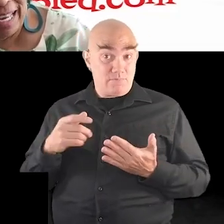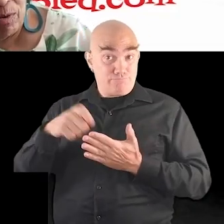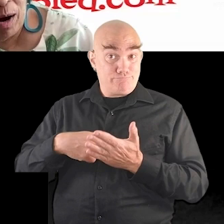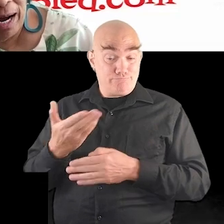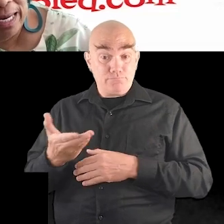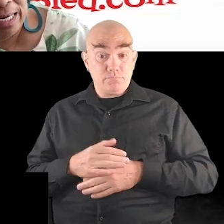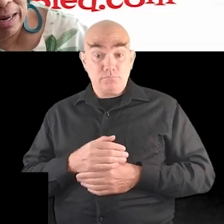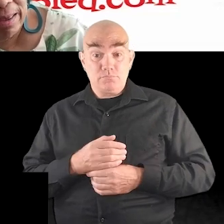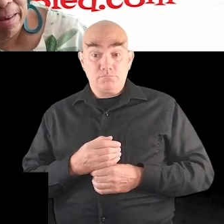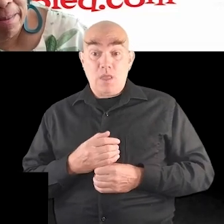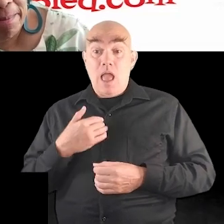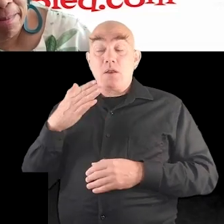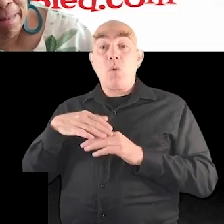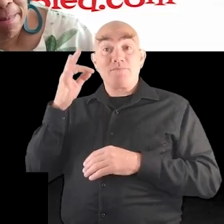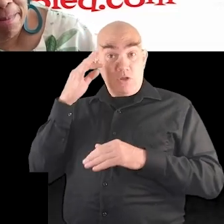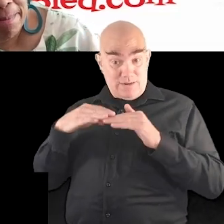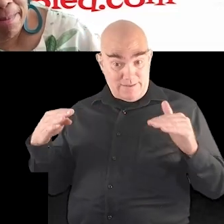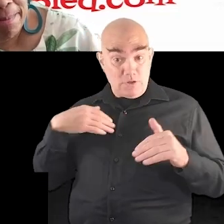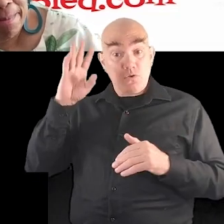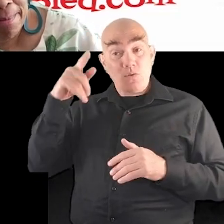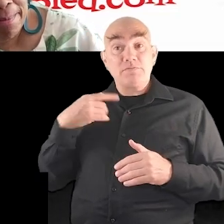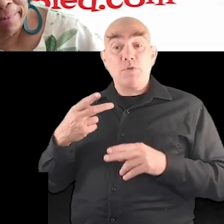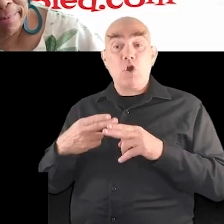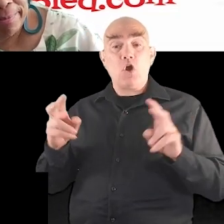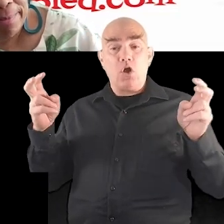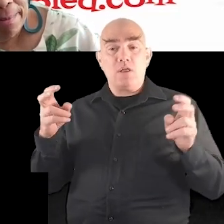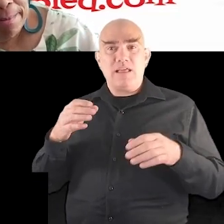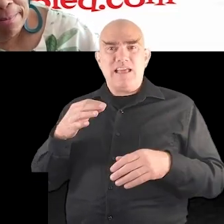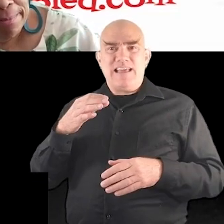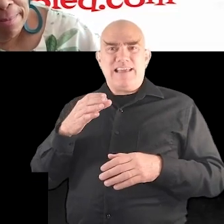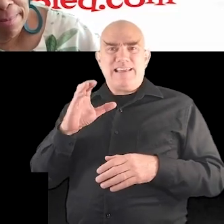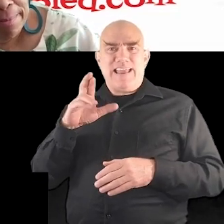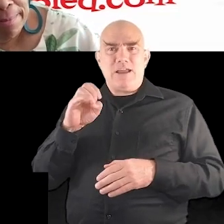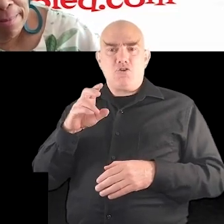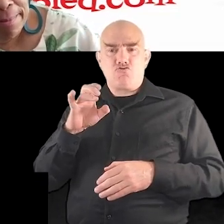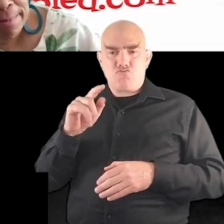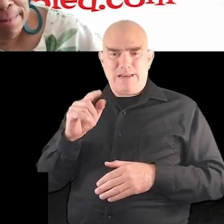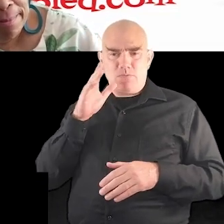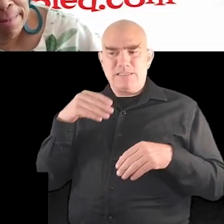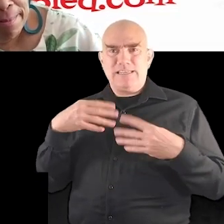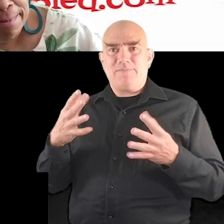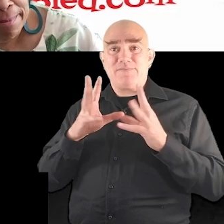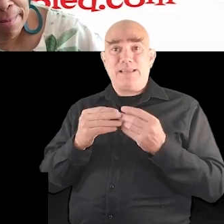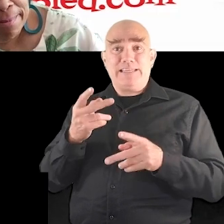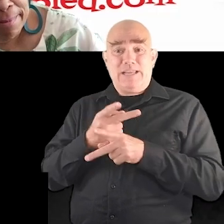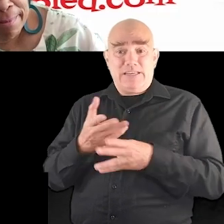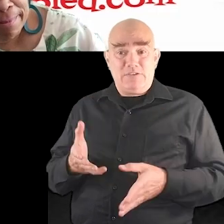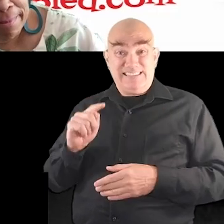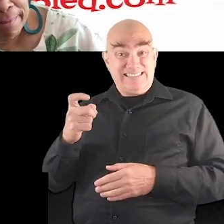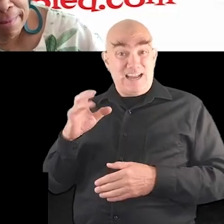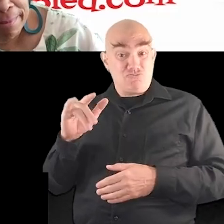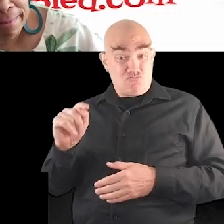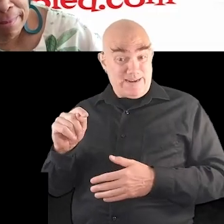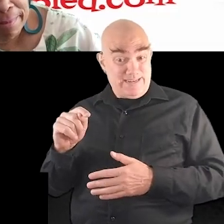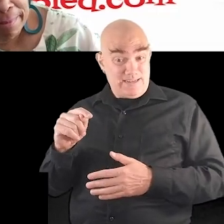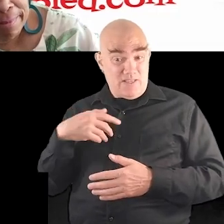or statewide? And on a federal level, they have something called the care credit, which will allow family caregivers